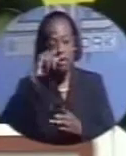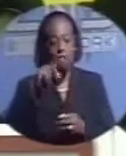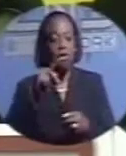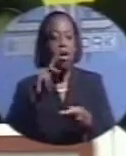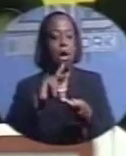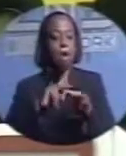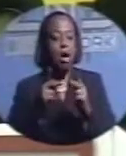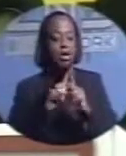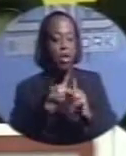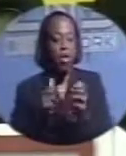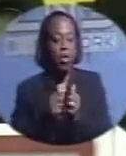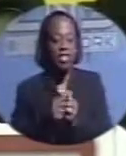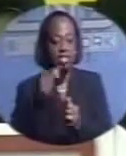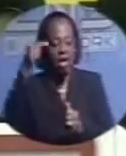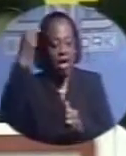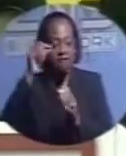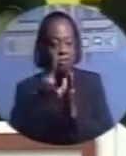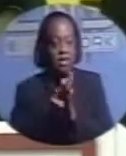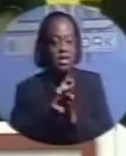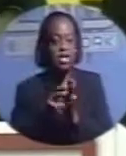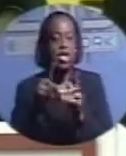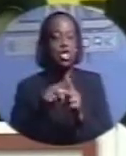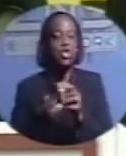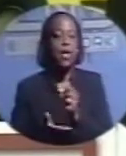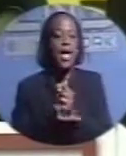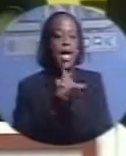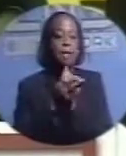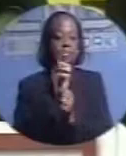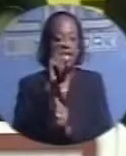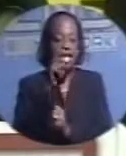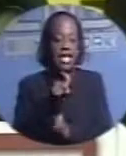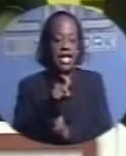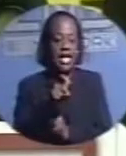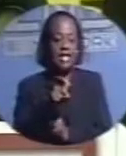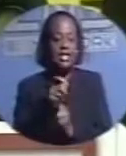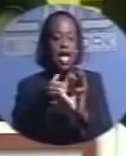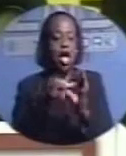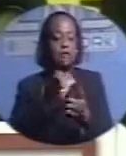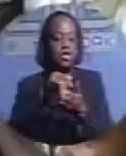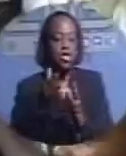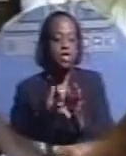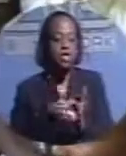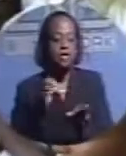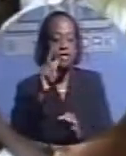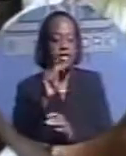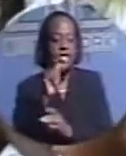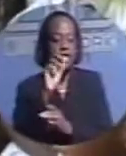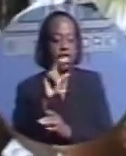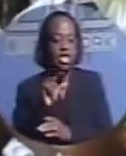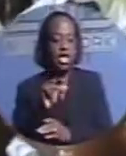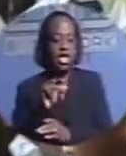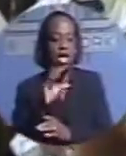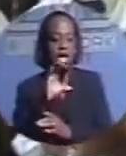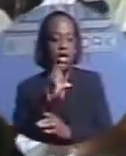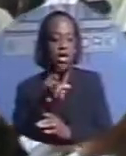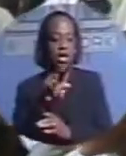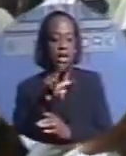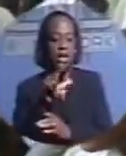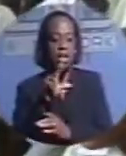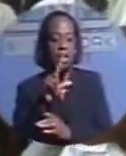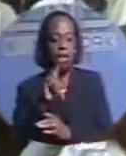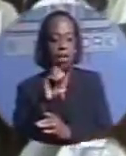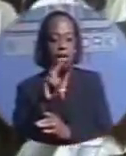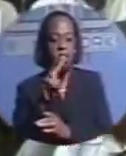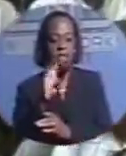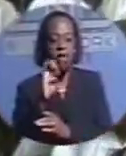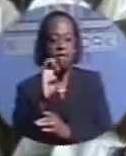the government to assist in meeting the needs of the students of TG Glover Primary School. Guest speaker Pastor Eric Danny